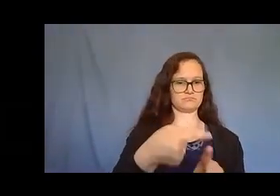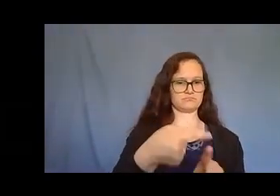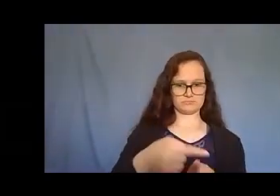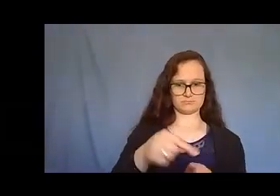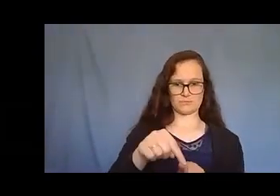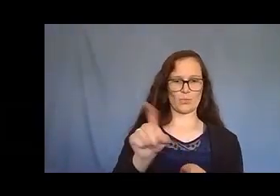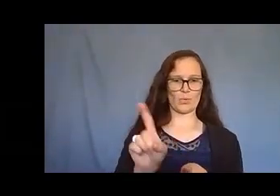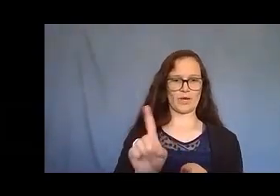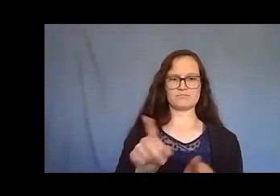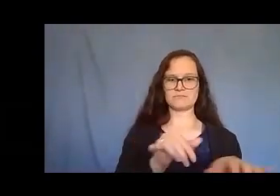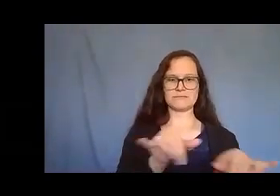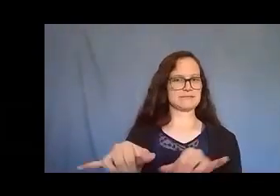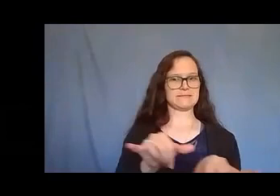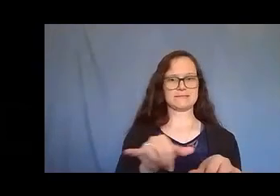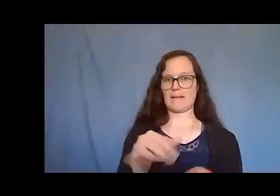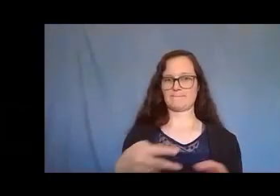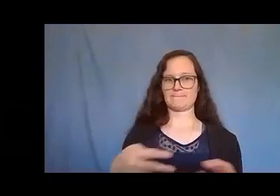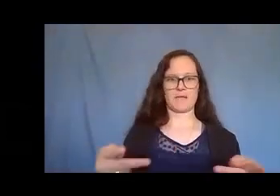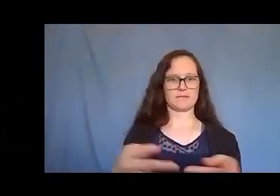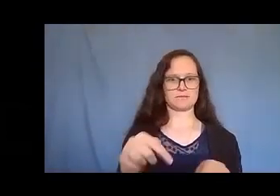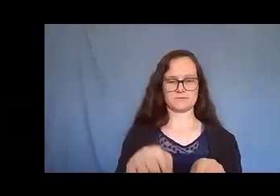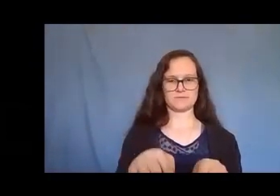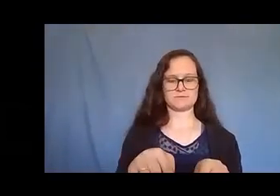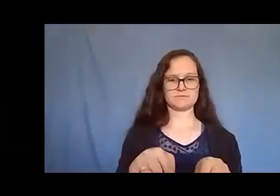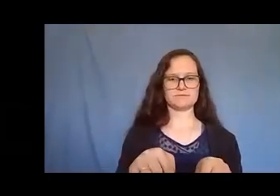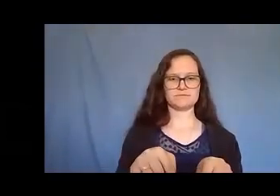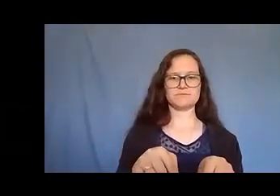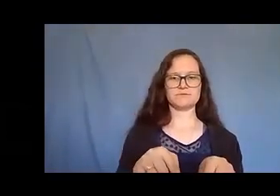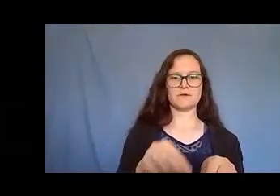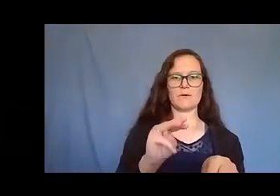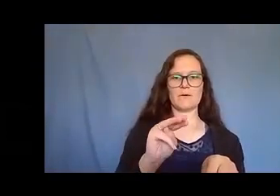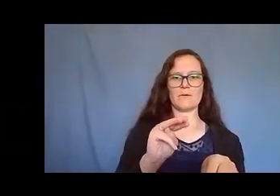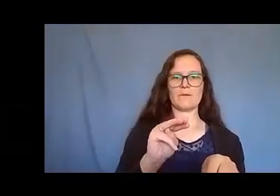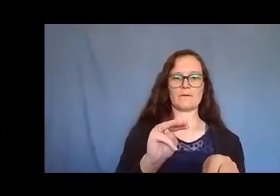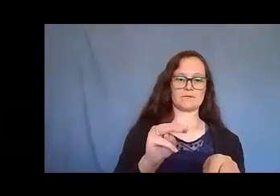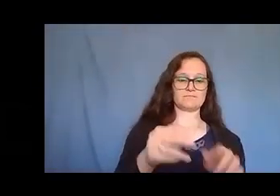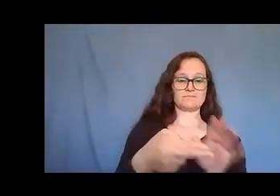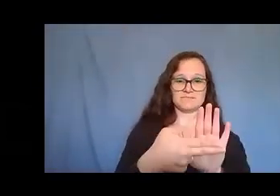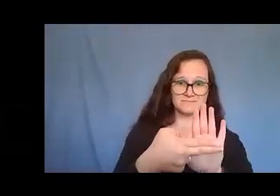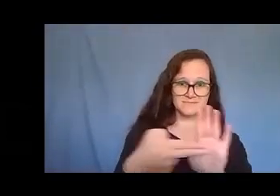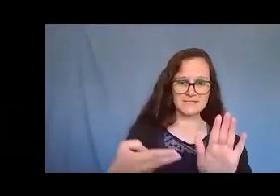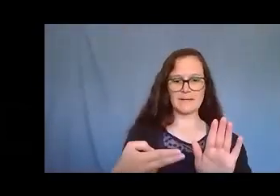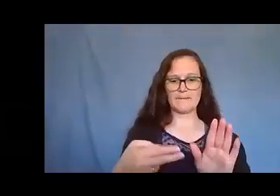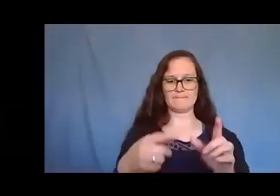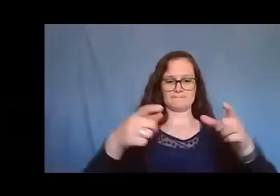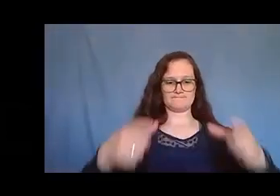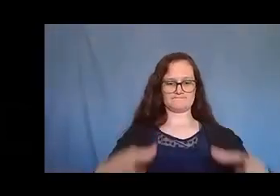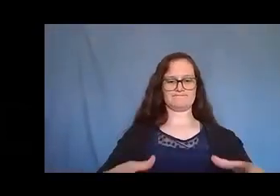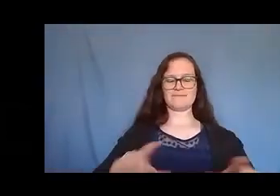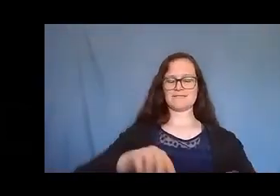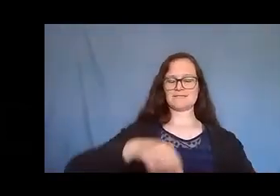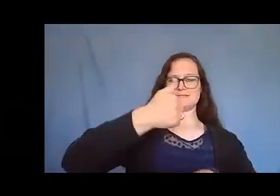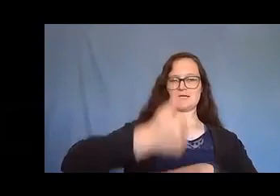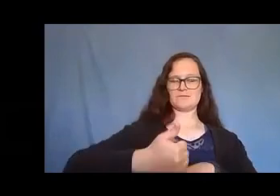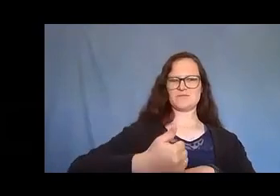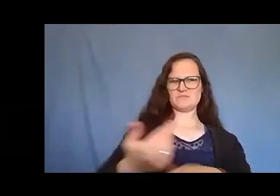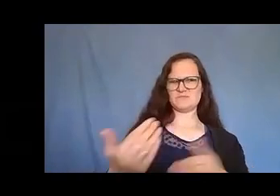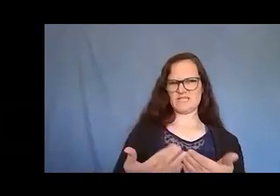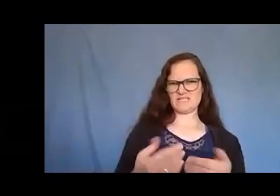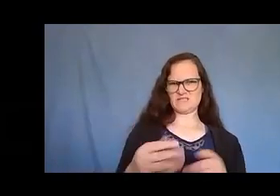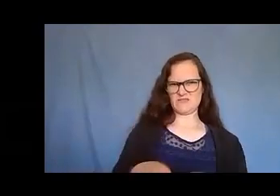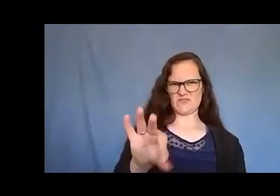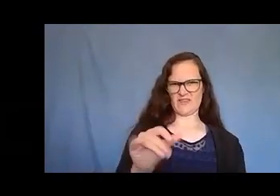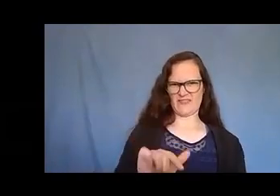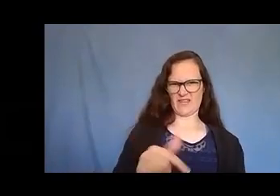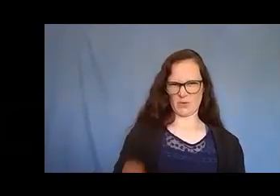time, plants were flagged with orange marking tape for easier identification in the future. These samples were